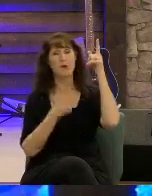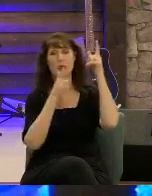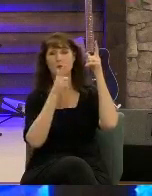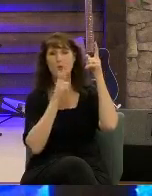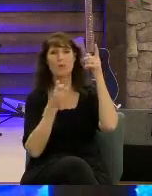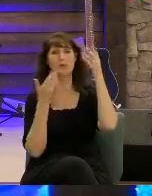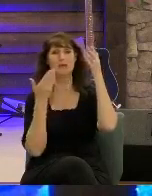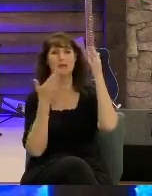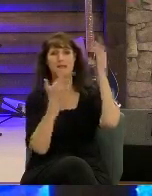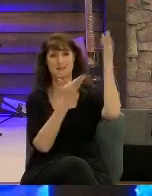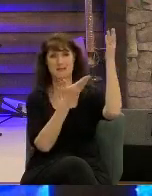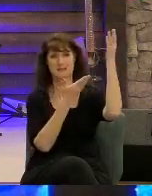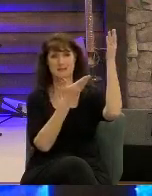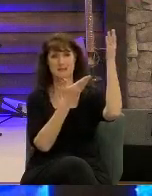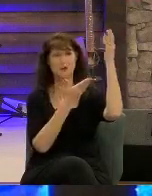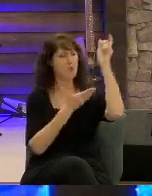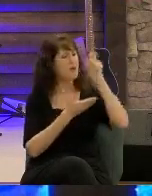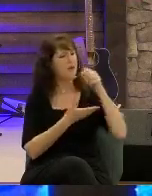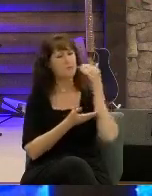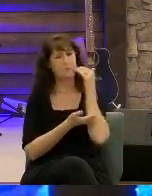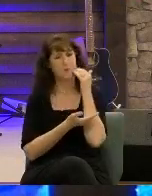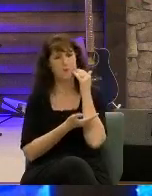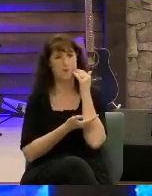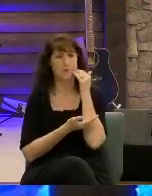is. We have to know.